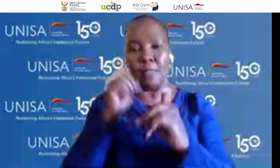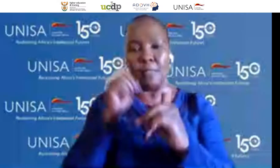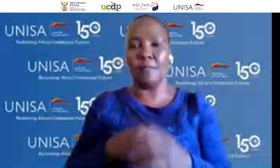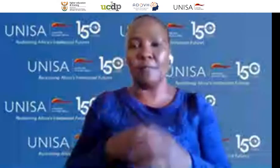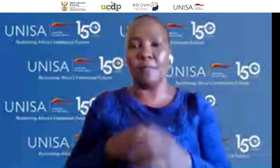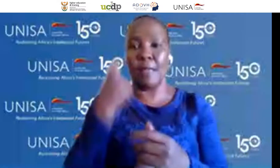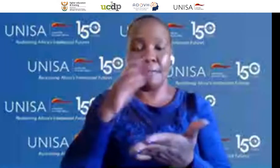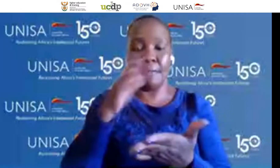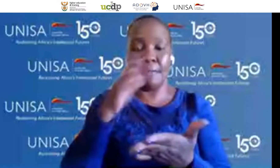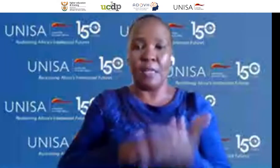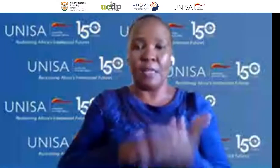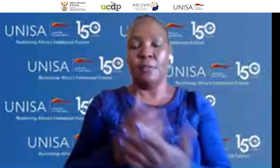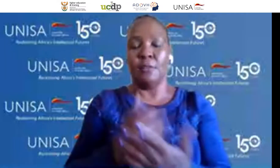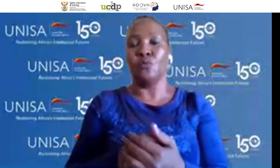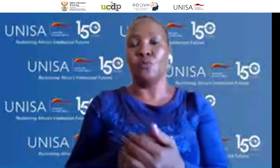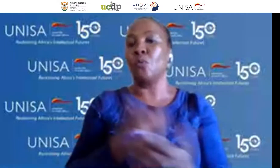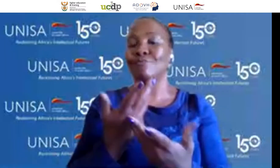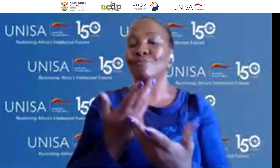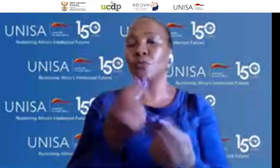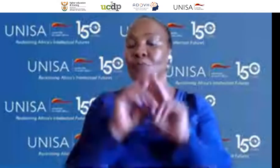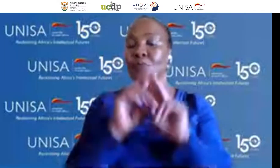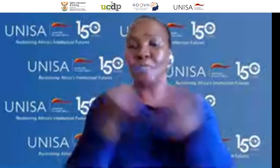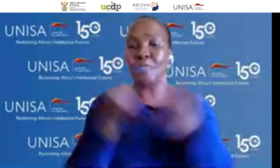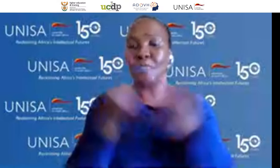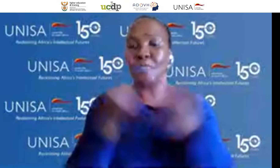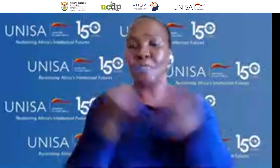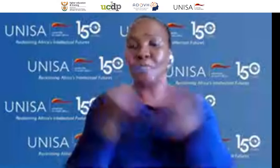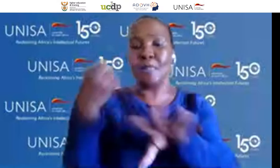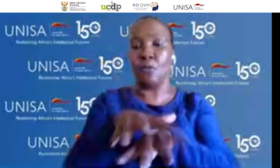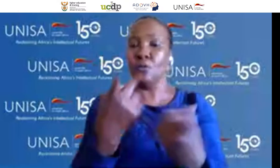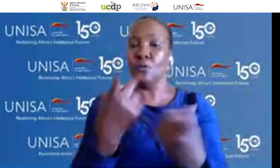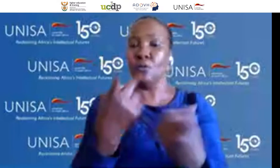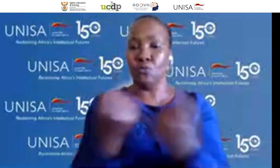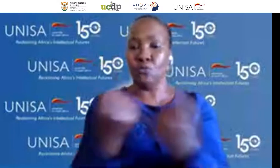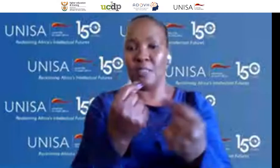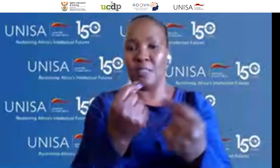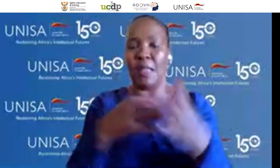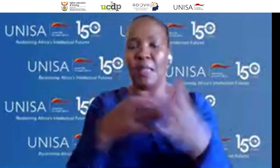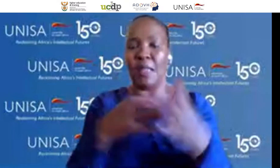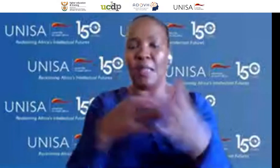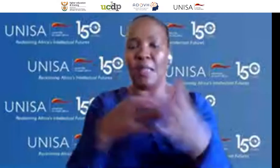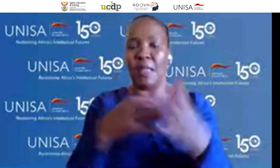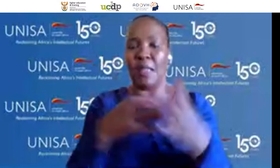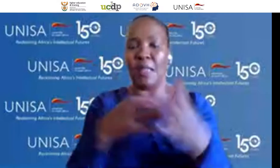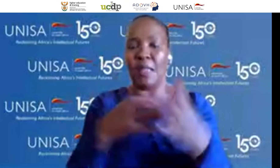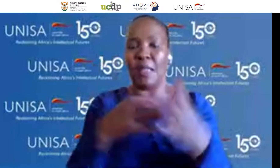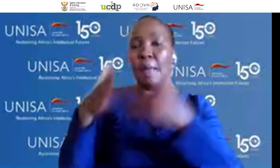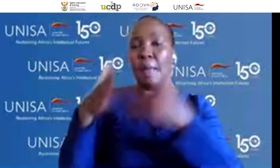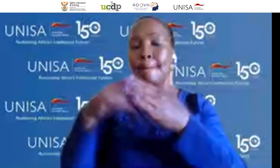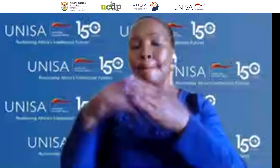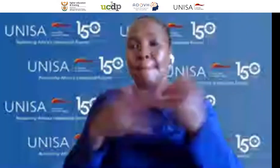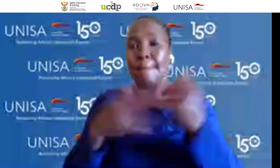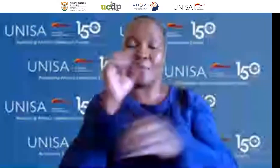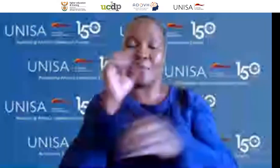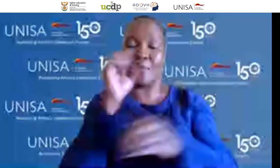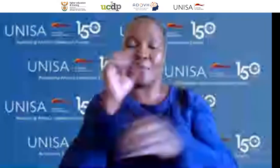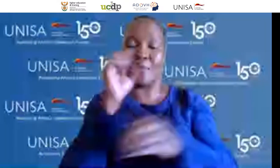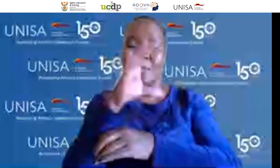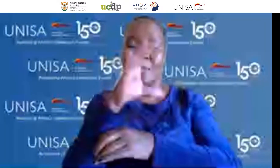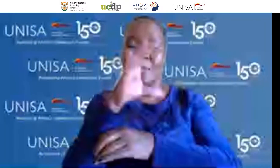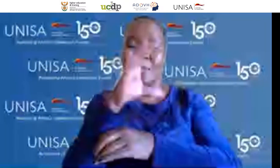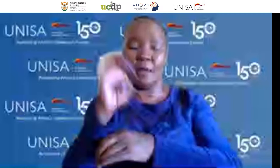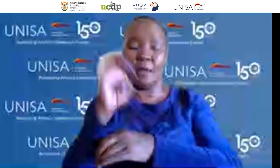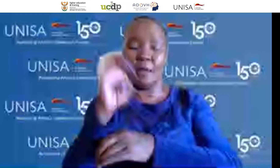integrity. When you do that, when it does that, it has a built-in scanner, which will ask you to take pictures of